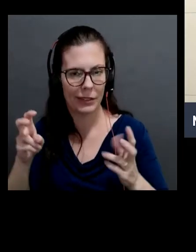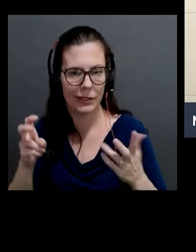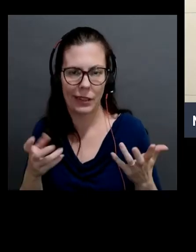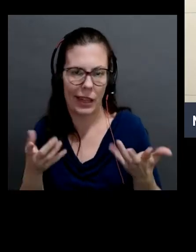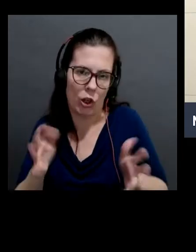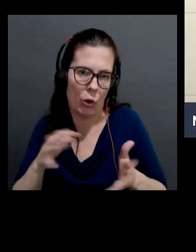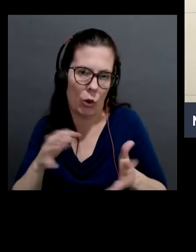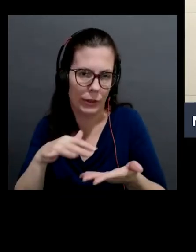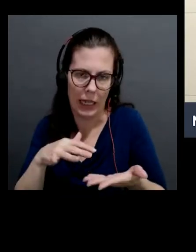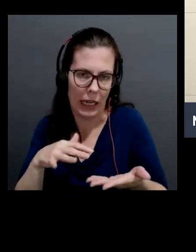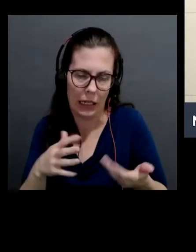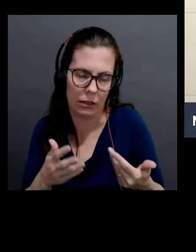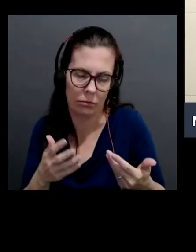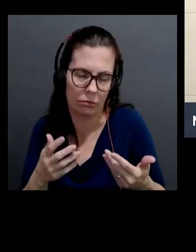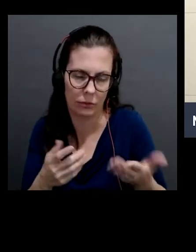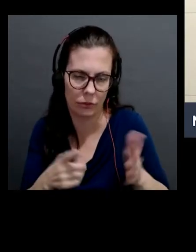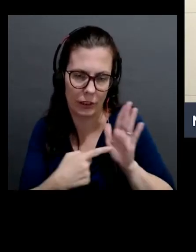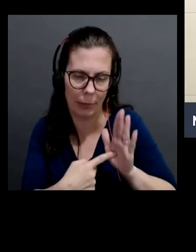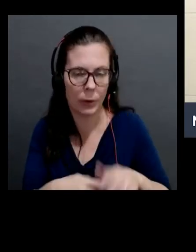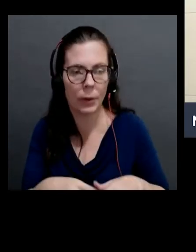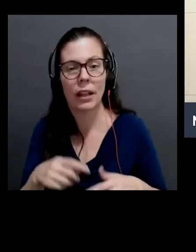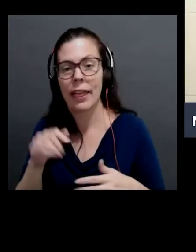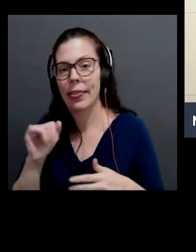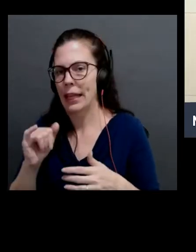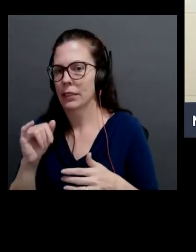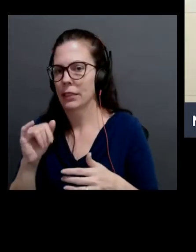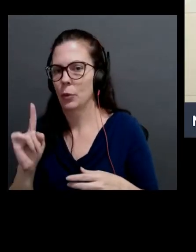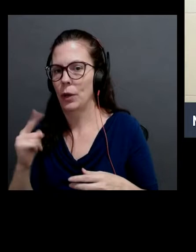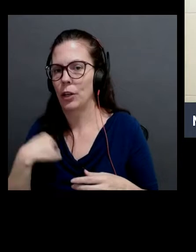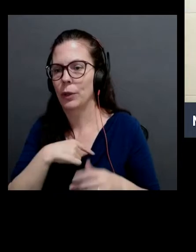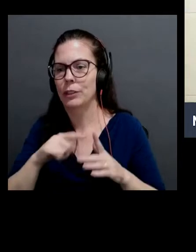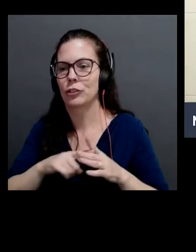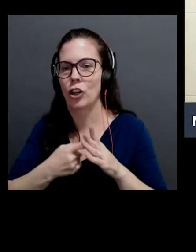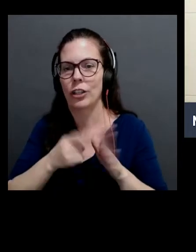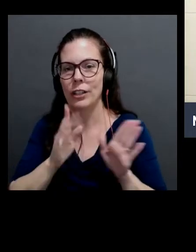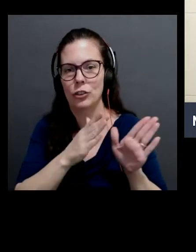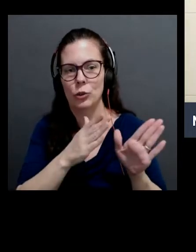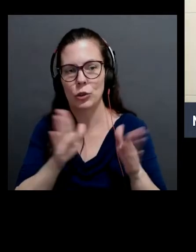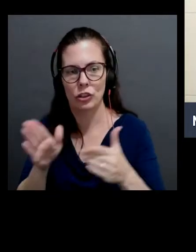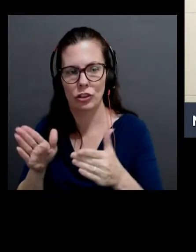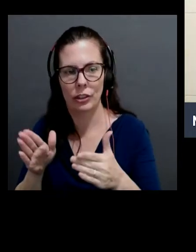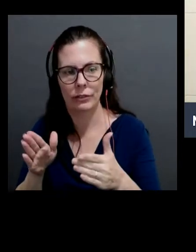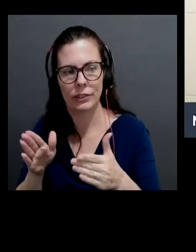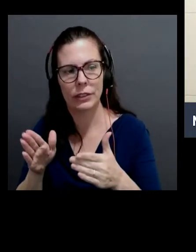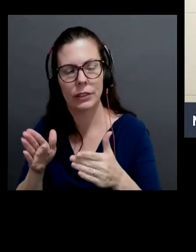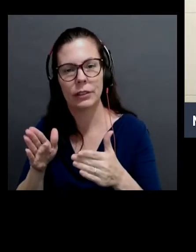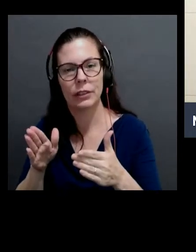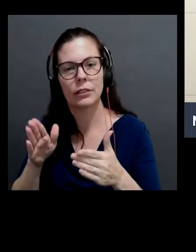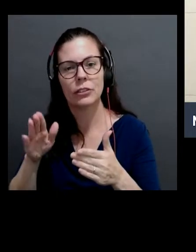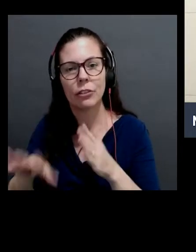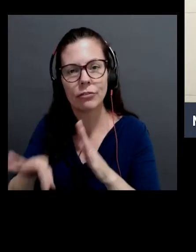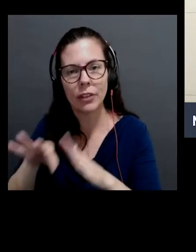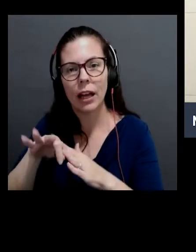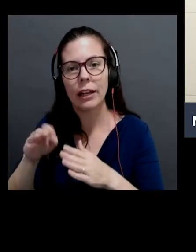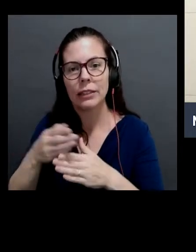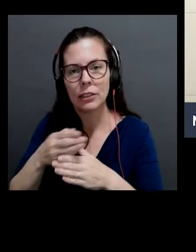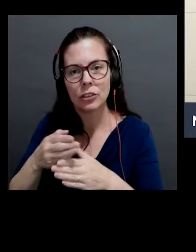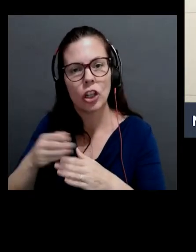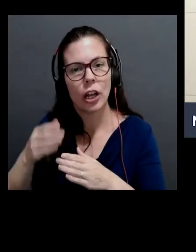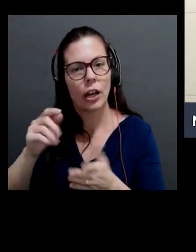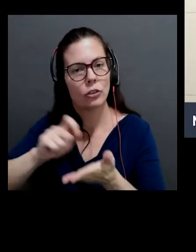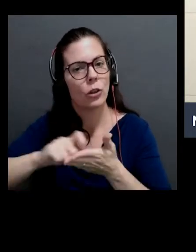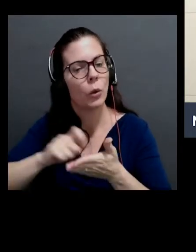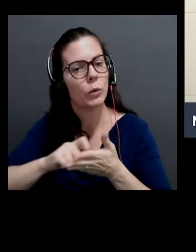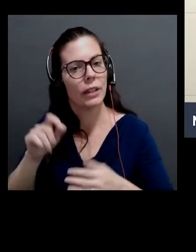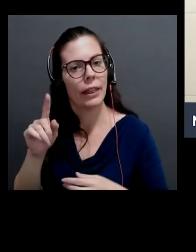for. So that's really where we started this shift into finding and sharing notes, and that's really where AWS